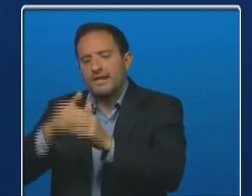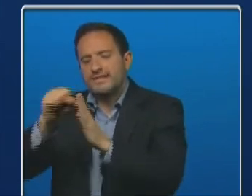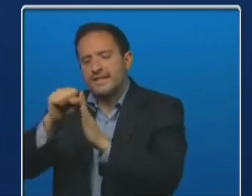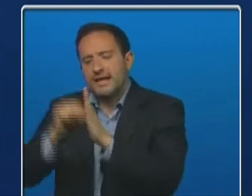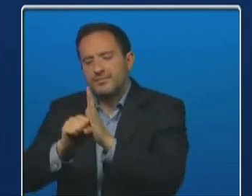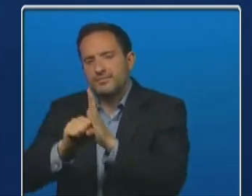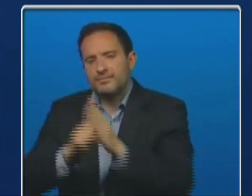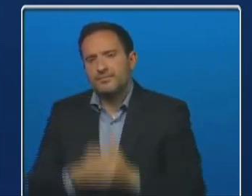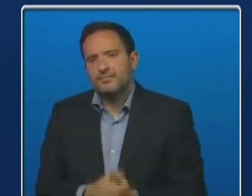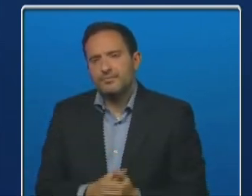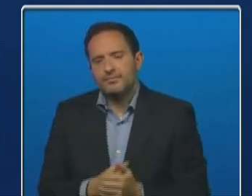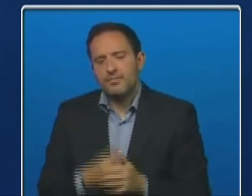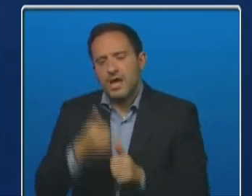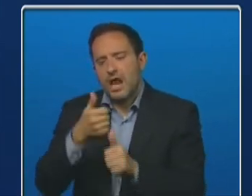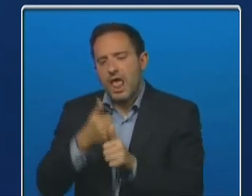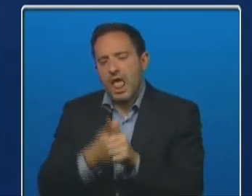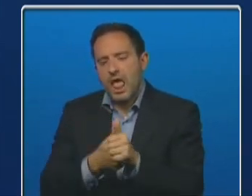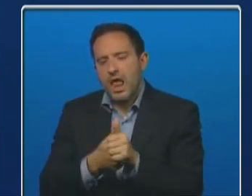then any